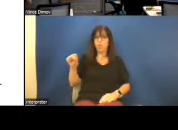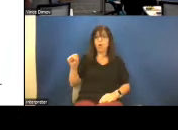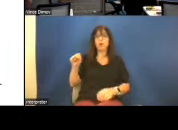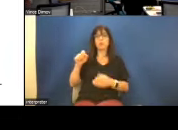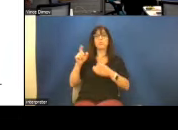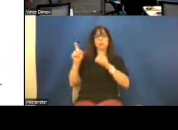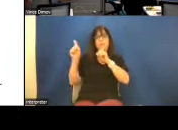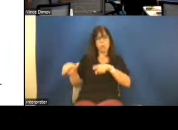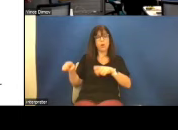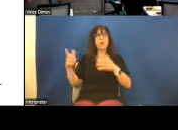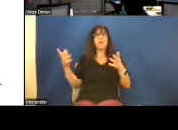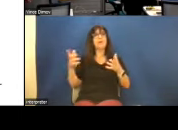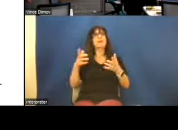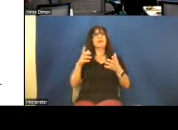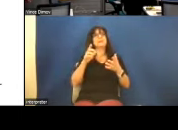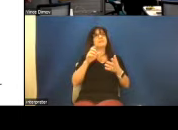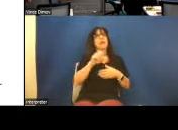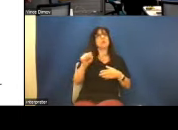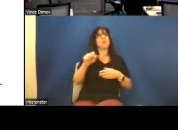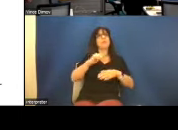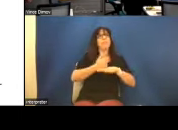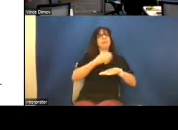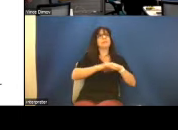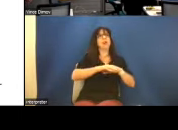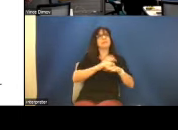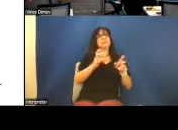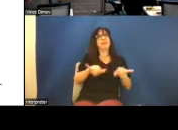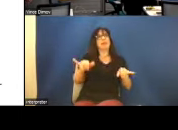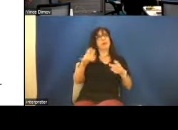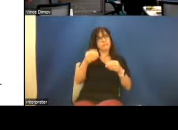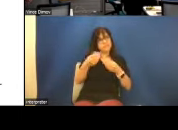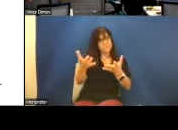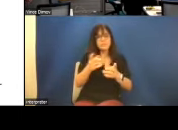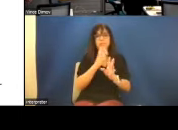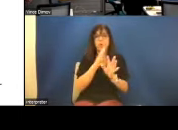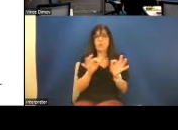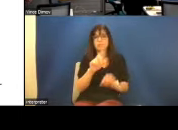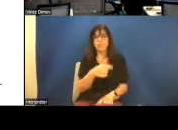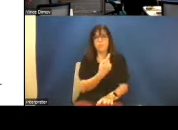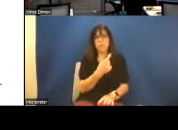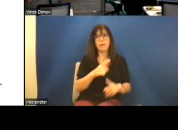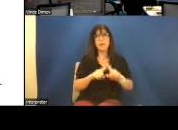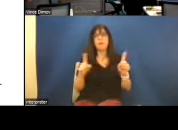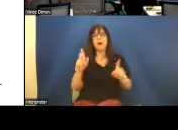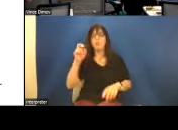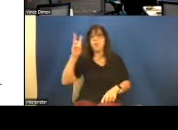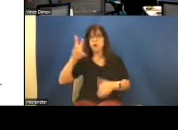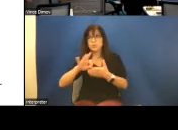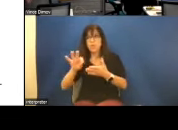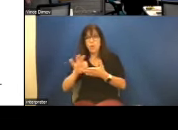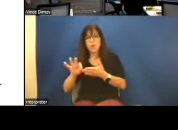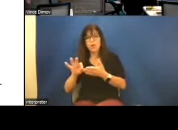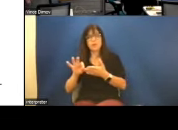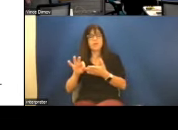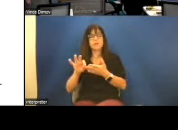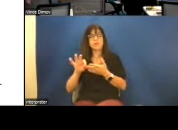reported is their standard score based on standardized administration, which is spoken language only, but their raw score,